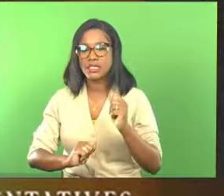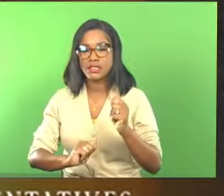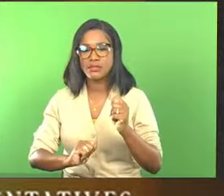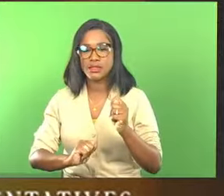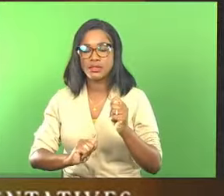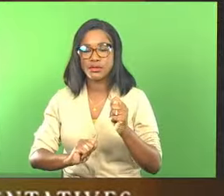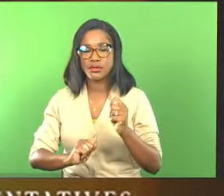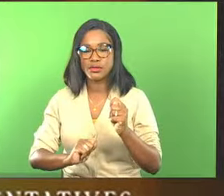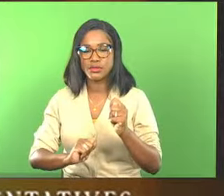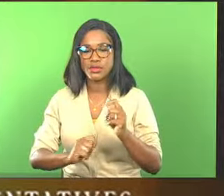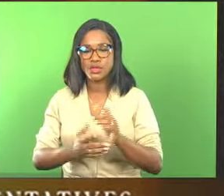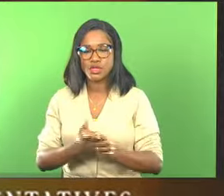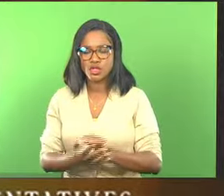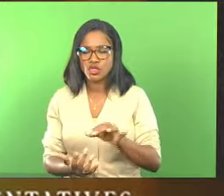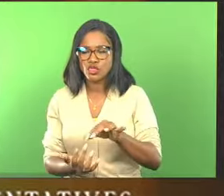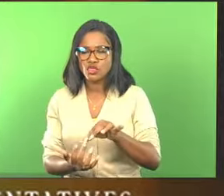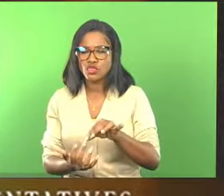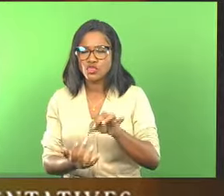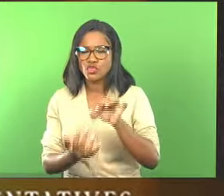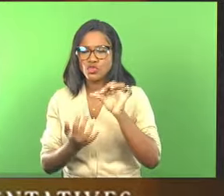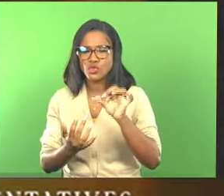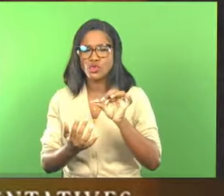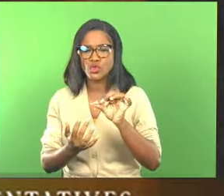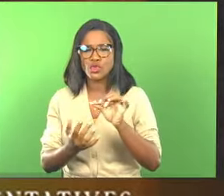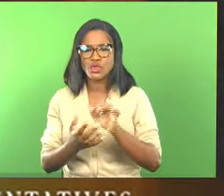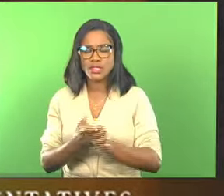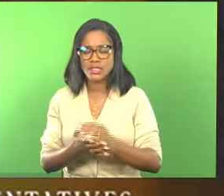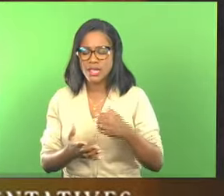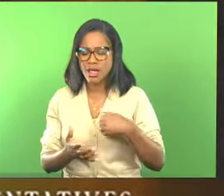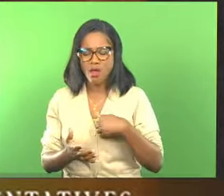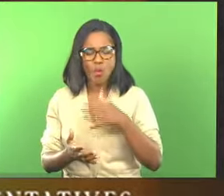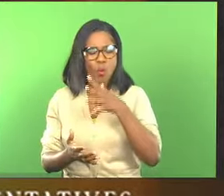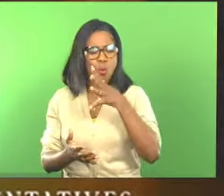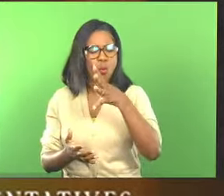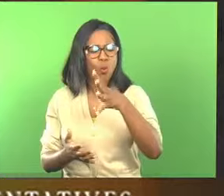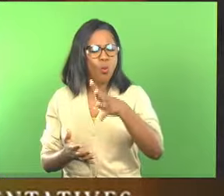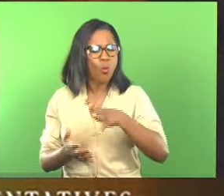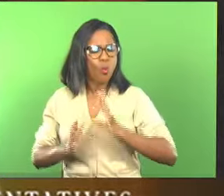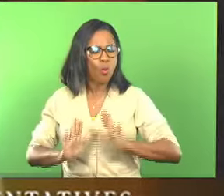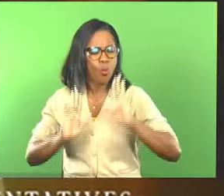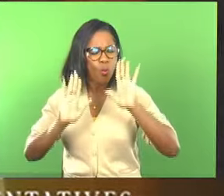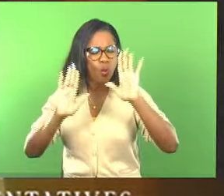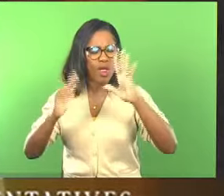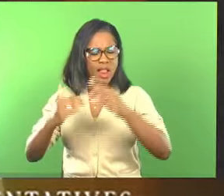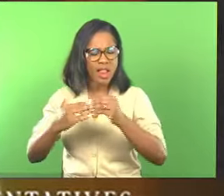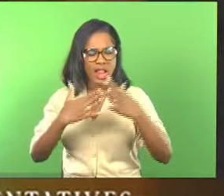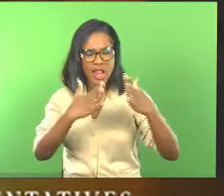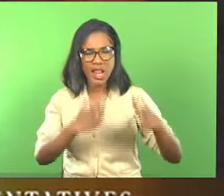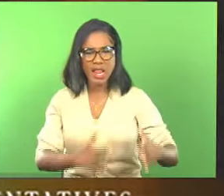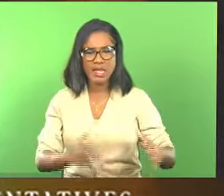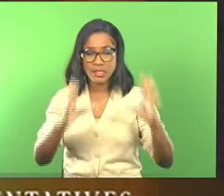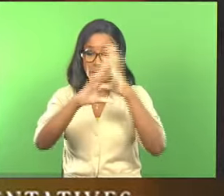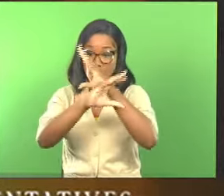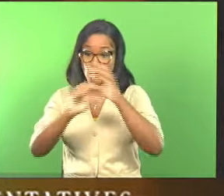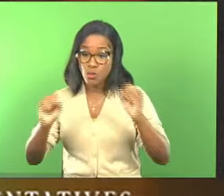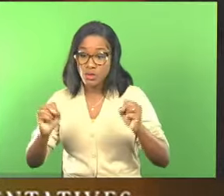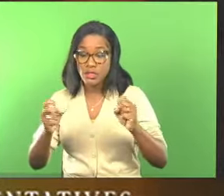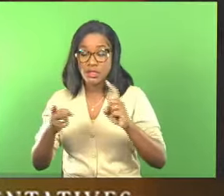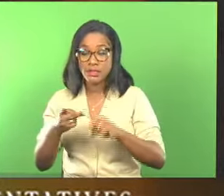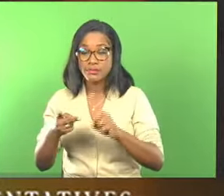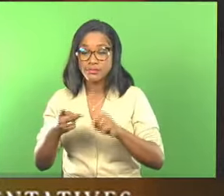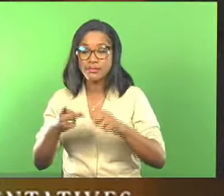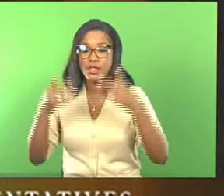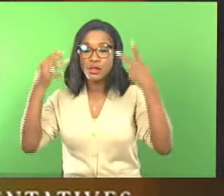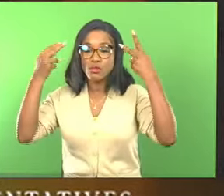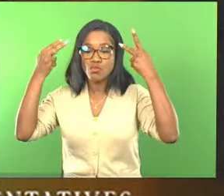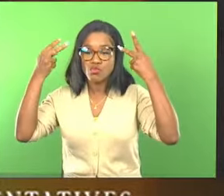chosen two remarkable women leaders, the President and the Prime Minister.